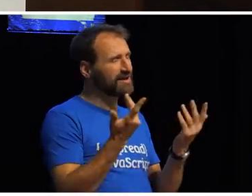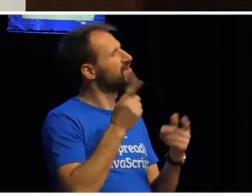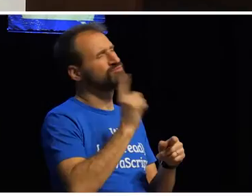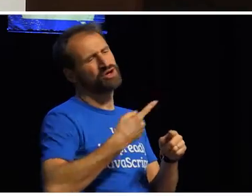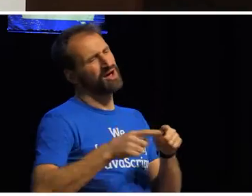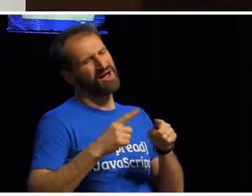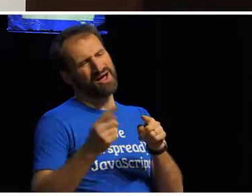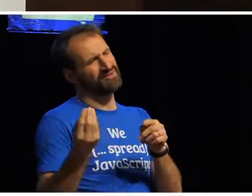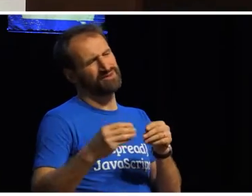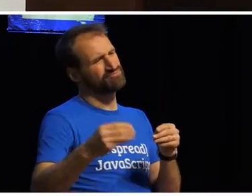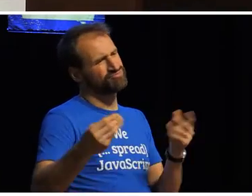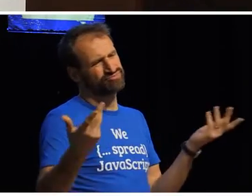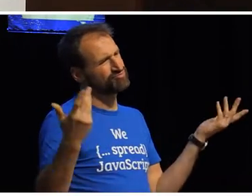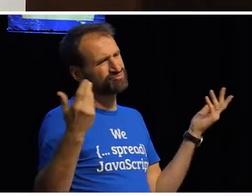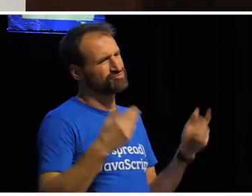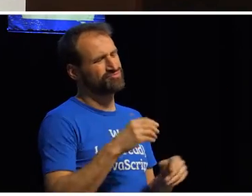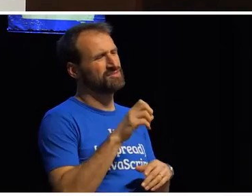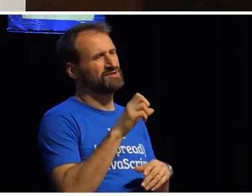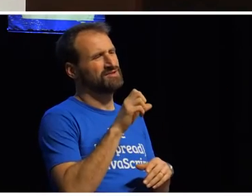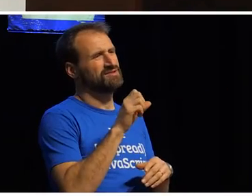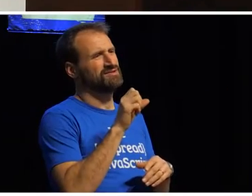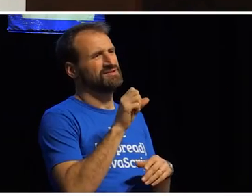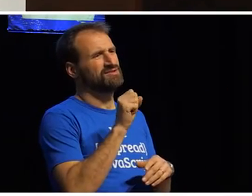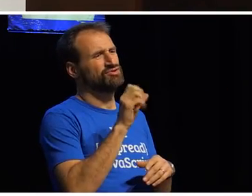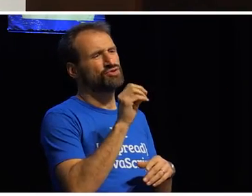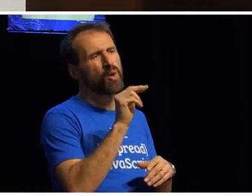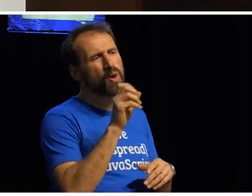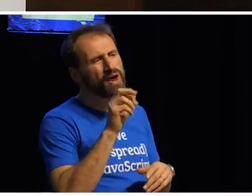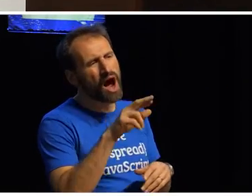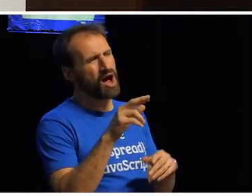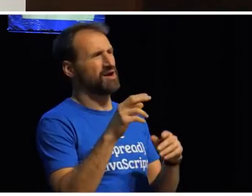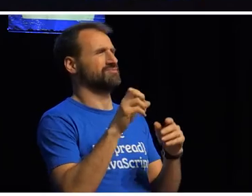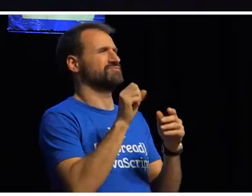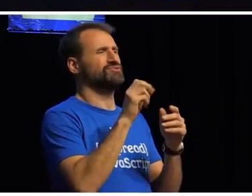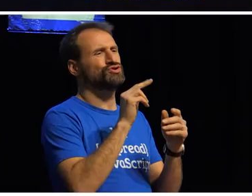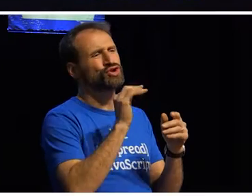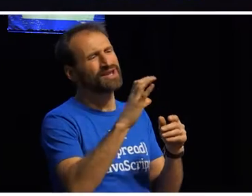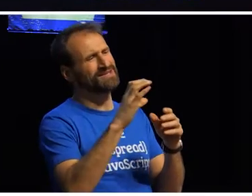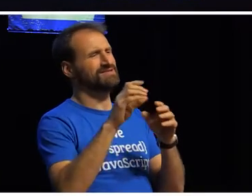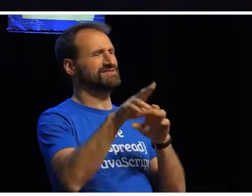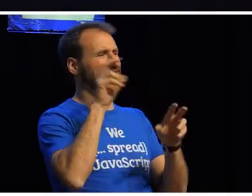else like ultrasonic sensor, I mean sonar or something.